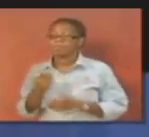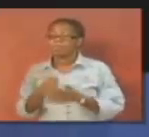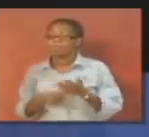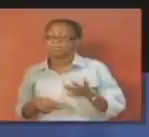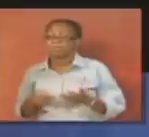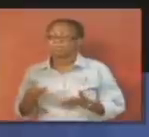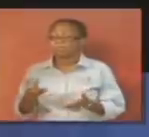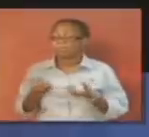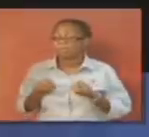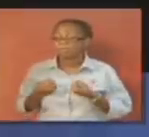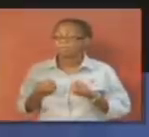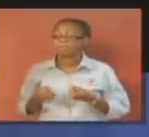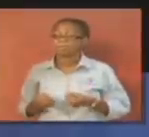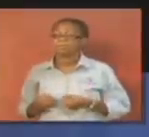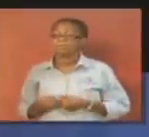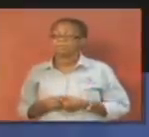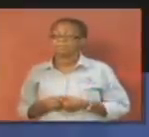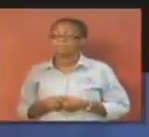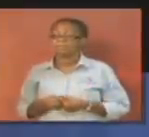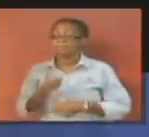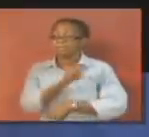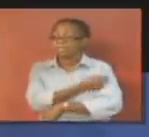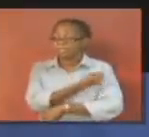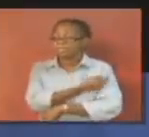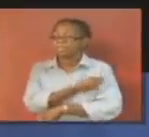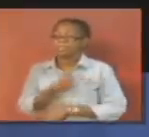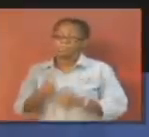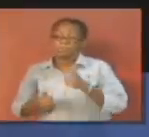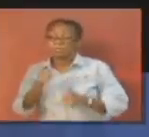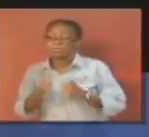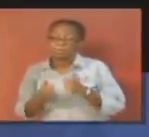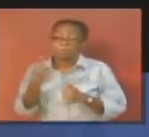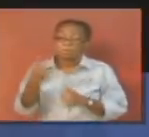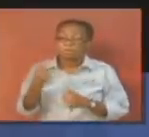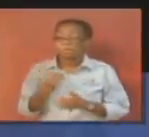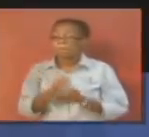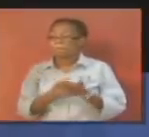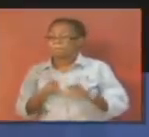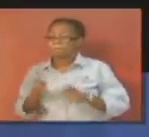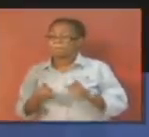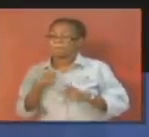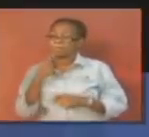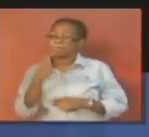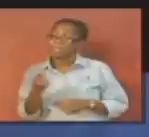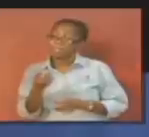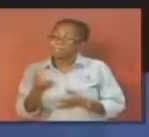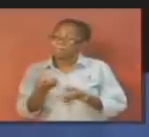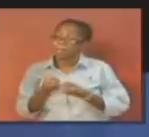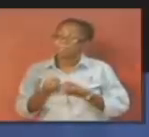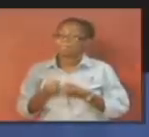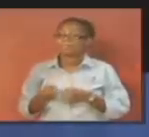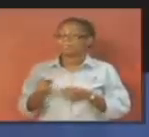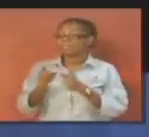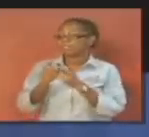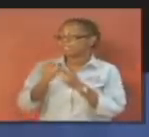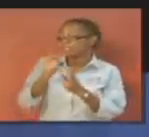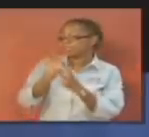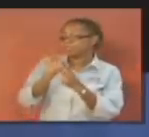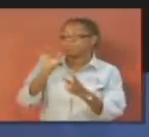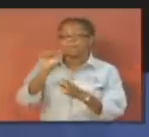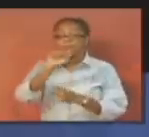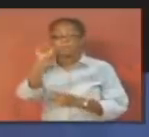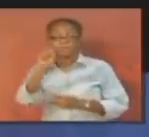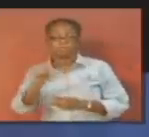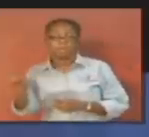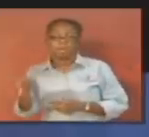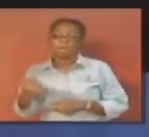the AstraZeneca vaccine closer to the 12-week interval as opposed to the 8 weeks, which is what we're trying to